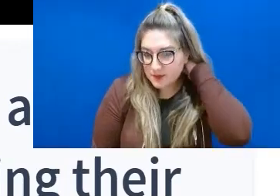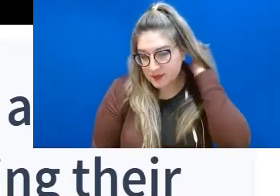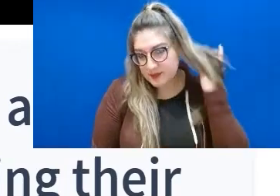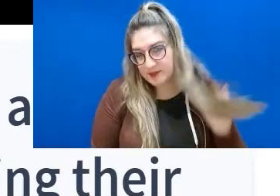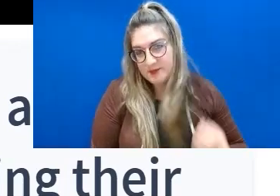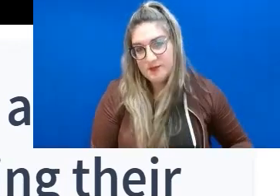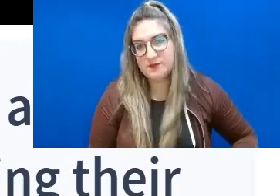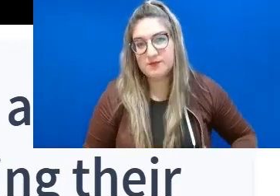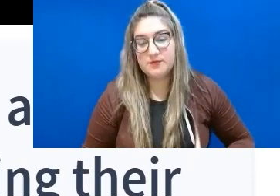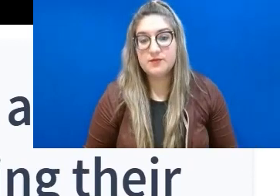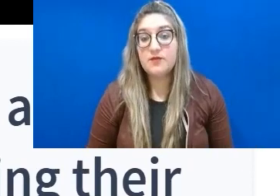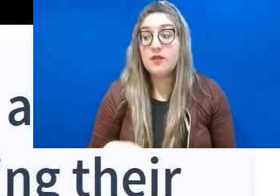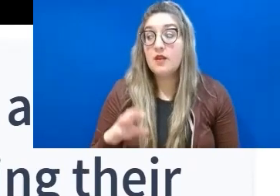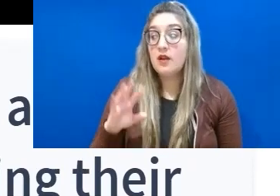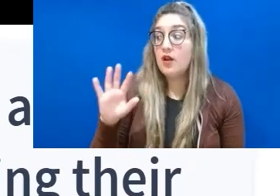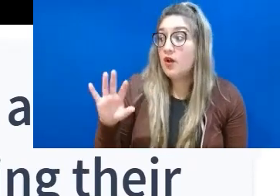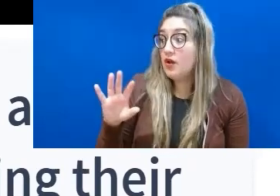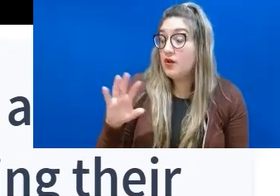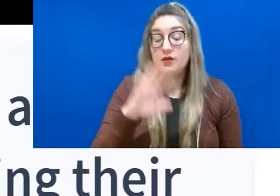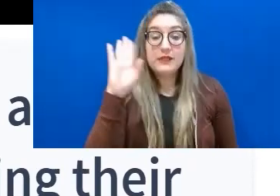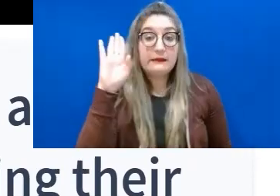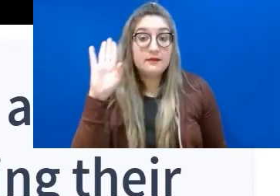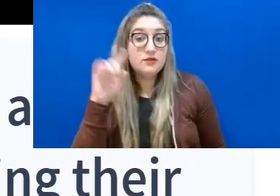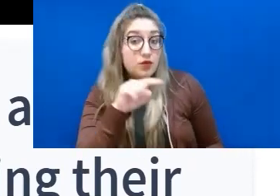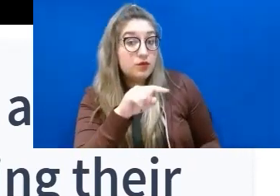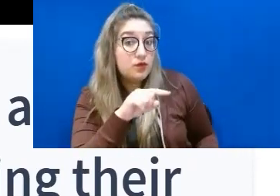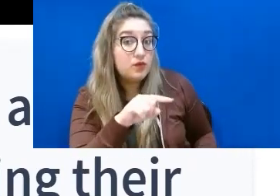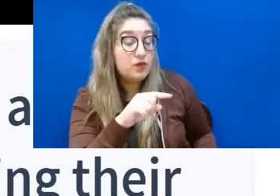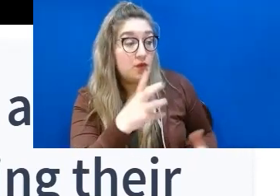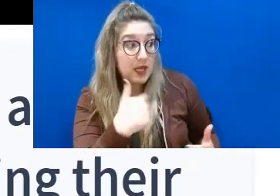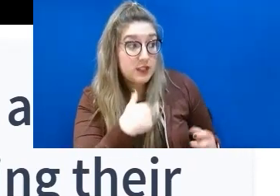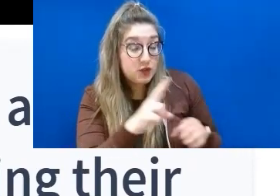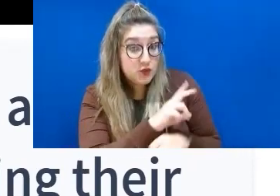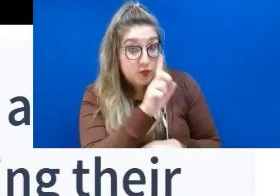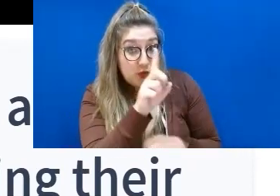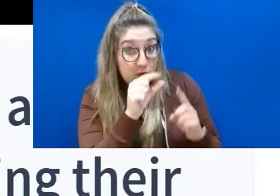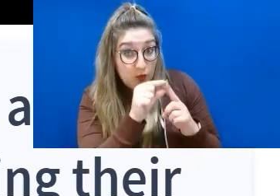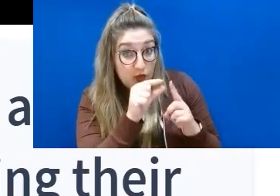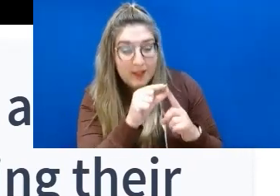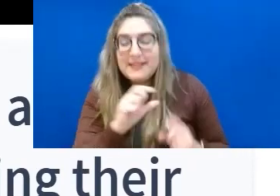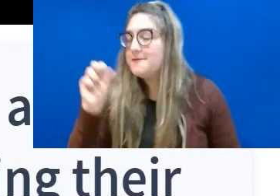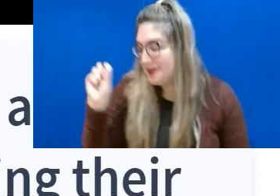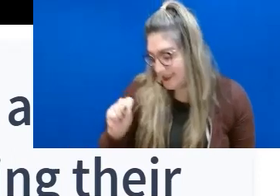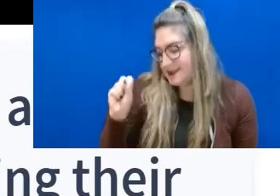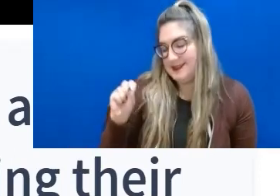So do you recommend we use one word? Just one word. Yeah, one word. Sorry.